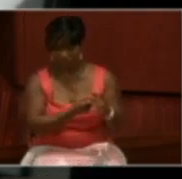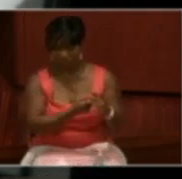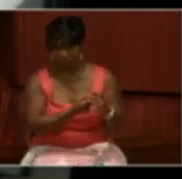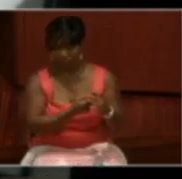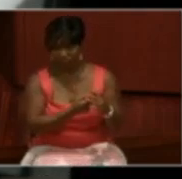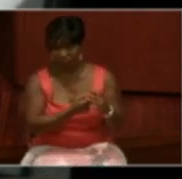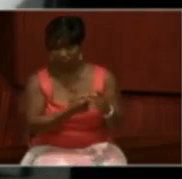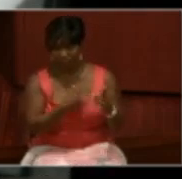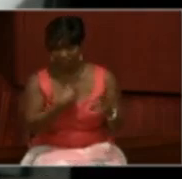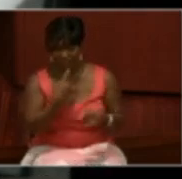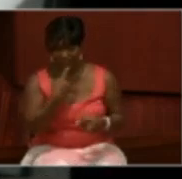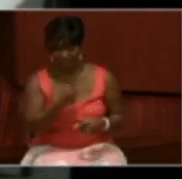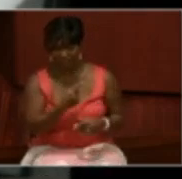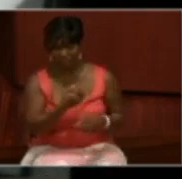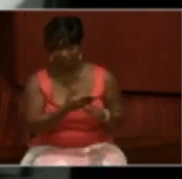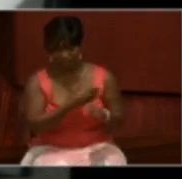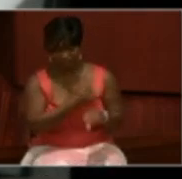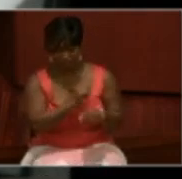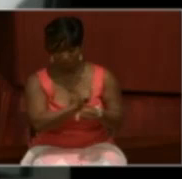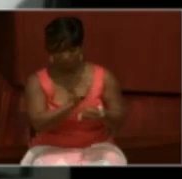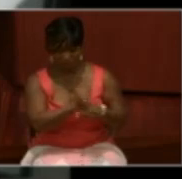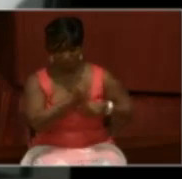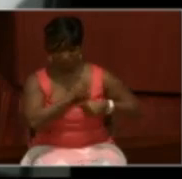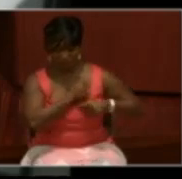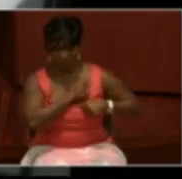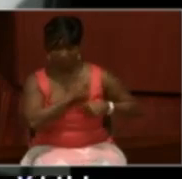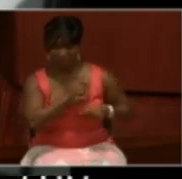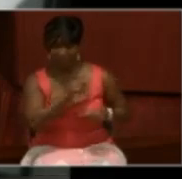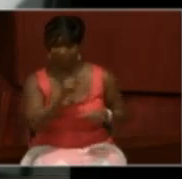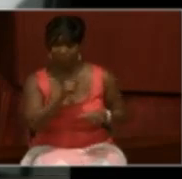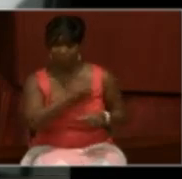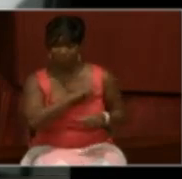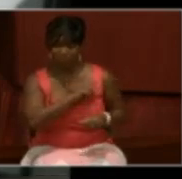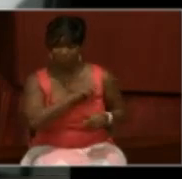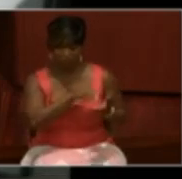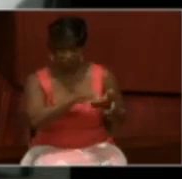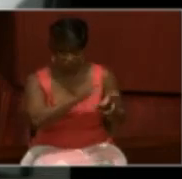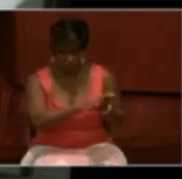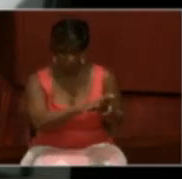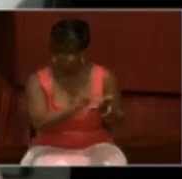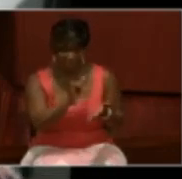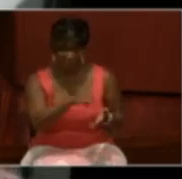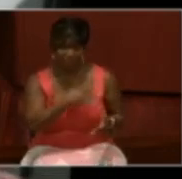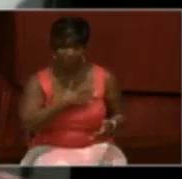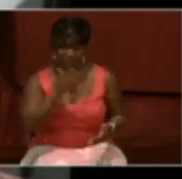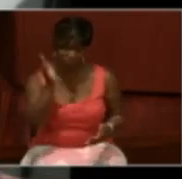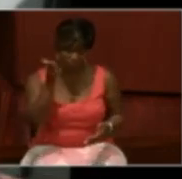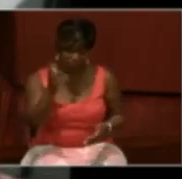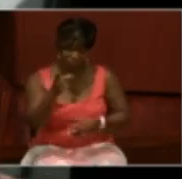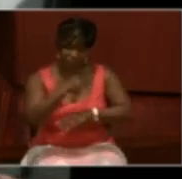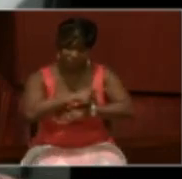said before, I work with the military personnel records, and that will be my discussion in today's presentation.